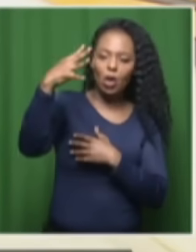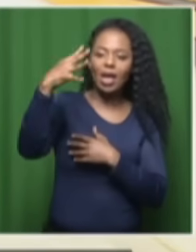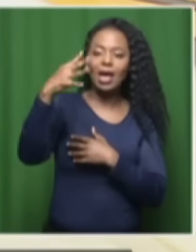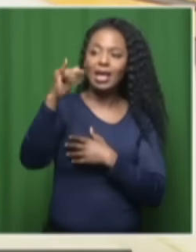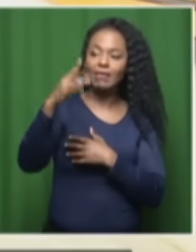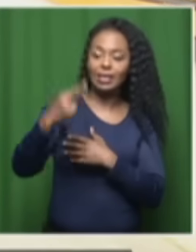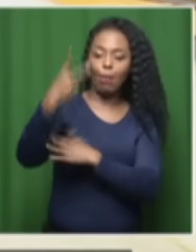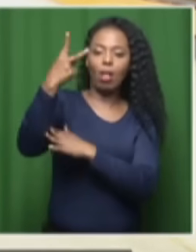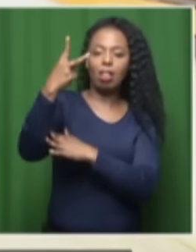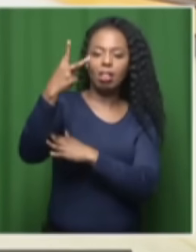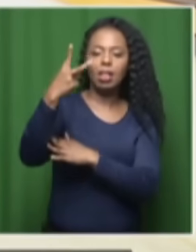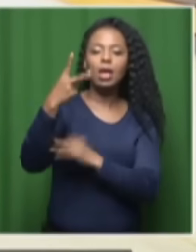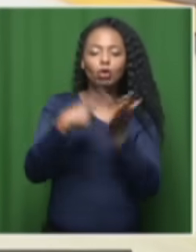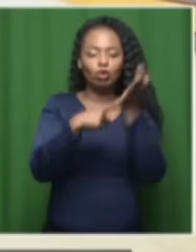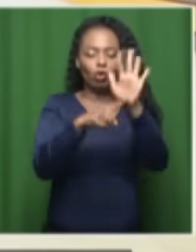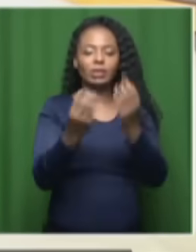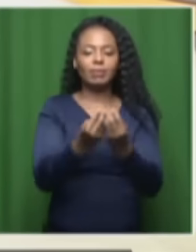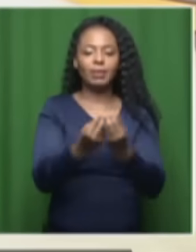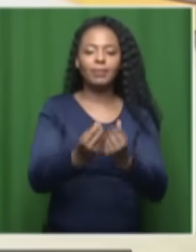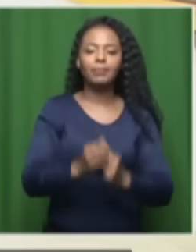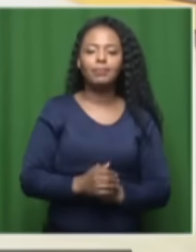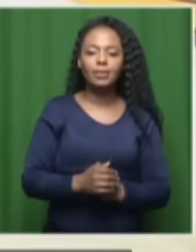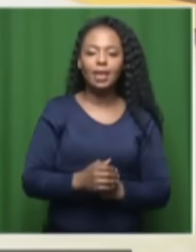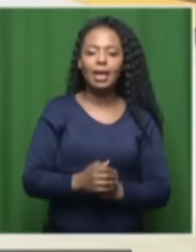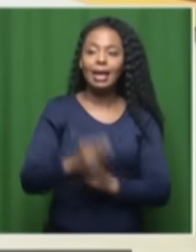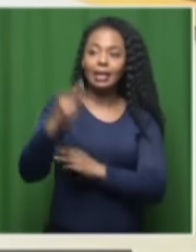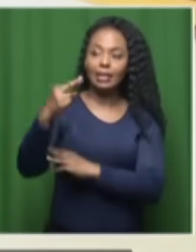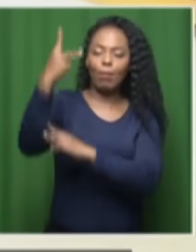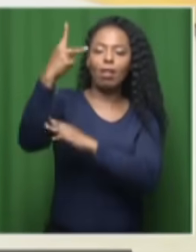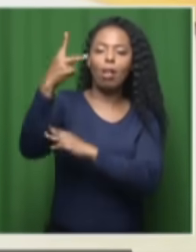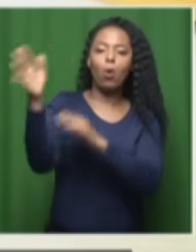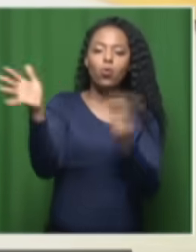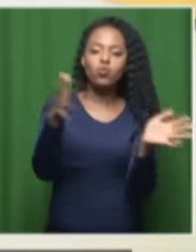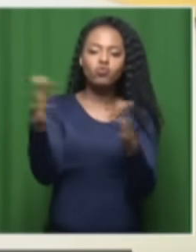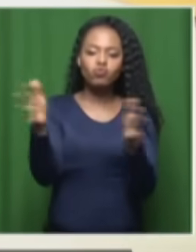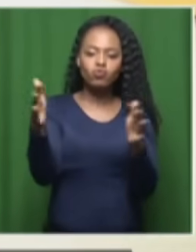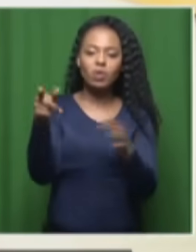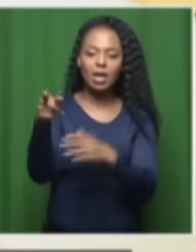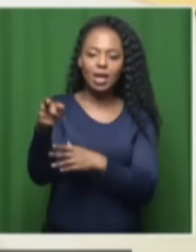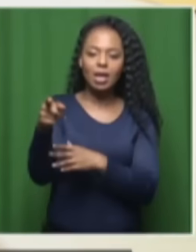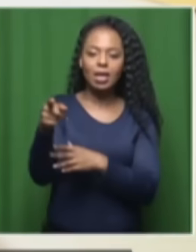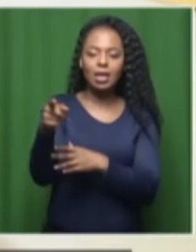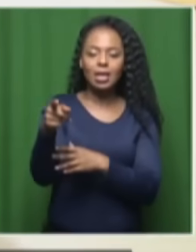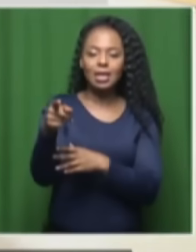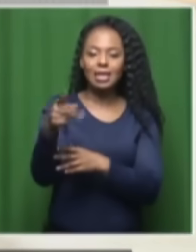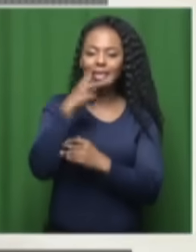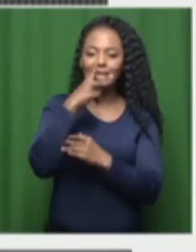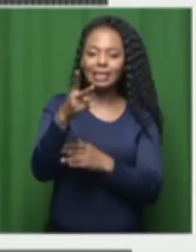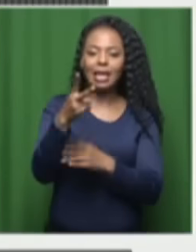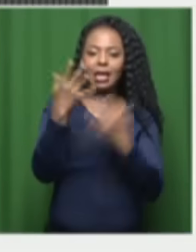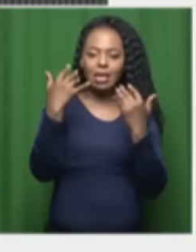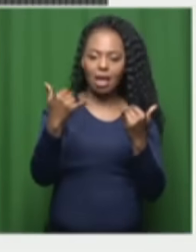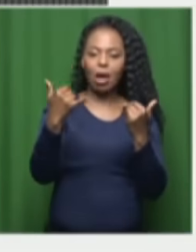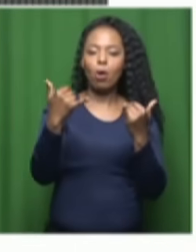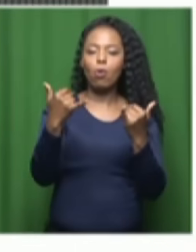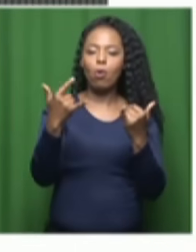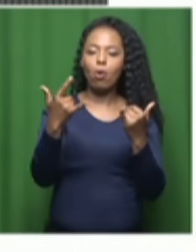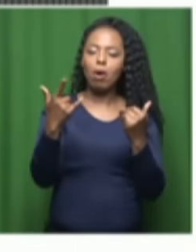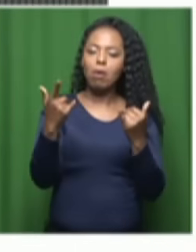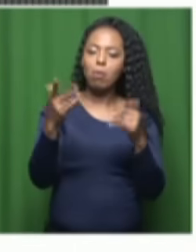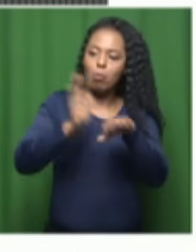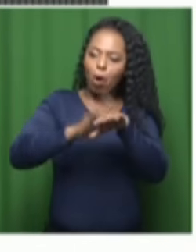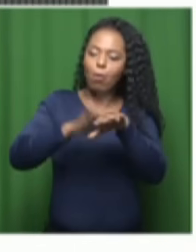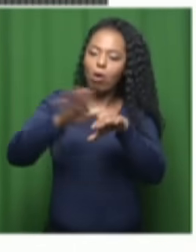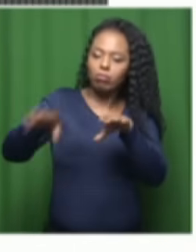at the next slide. We're going to double the wind. Look, can you see it starting to fill the gap where we have